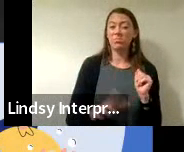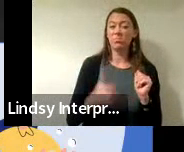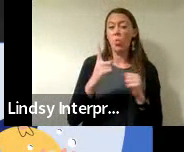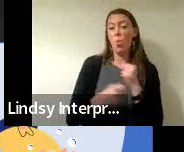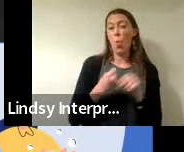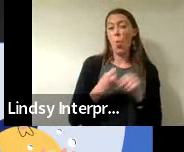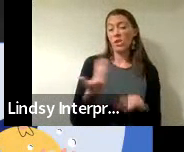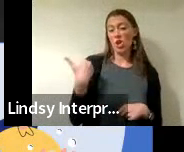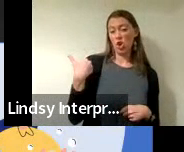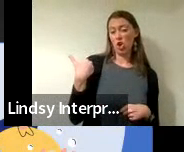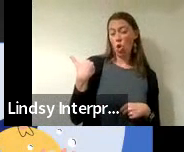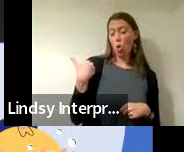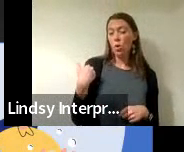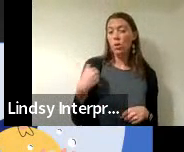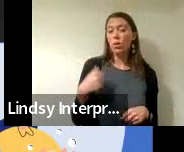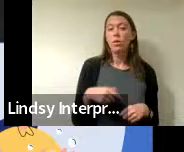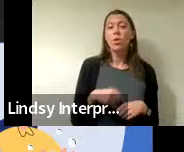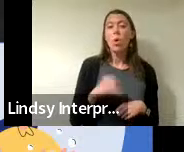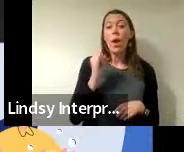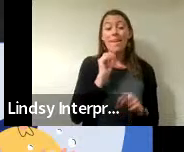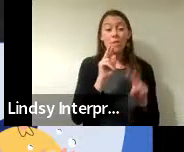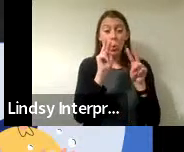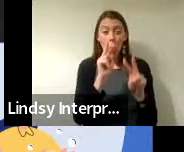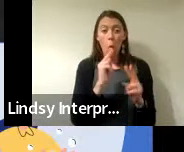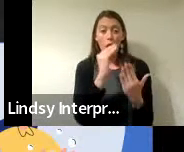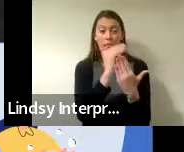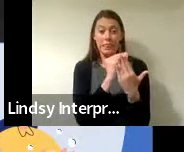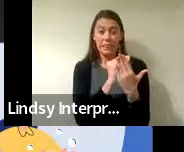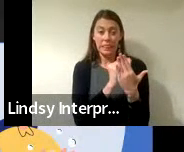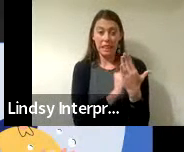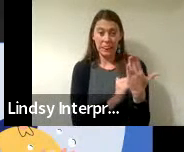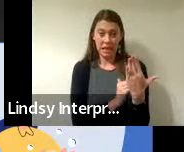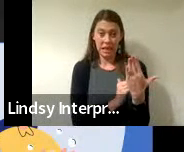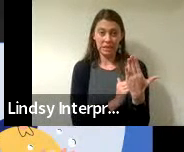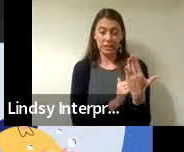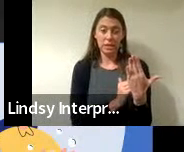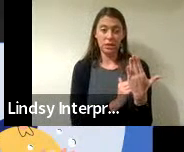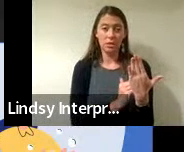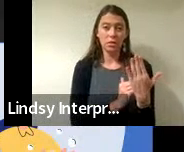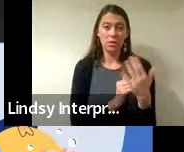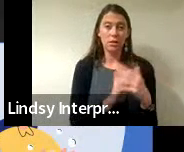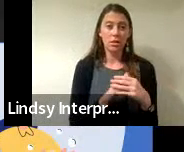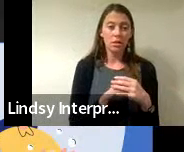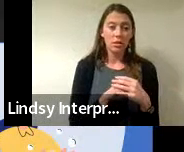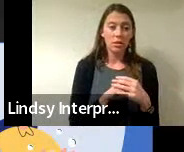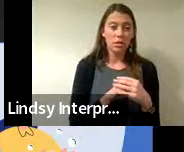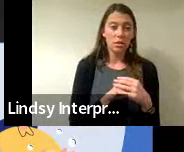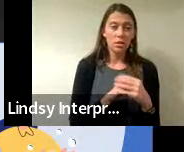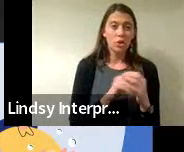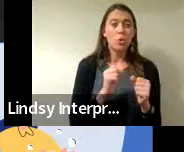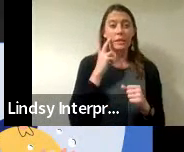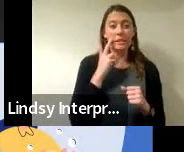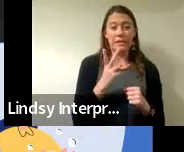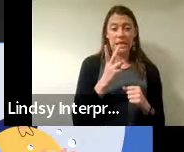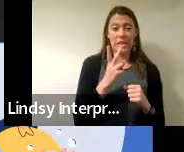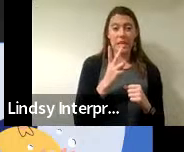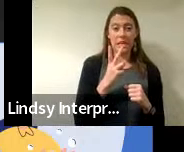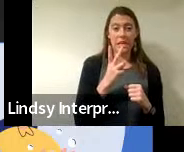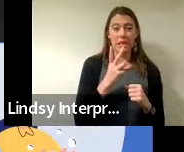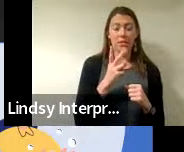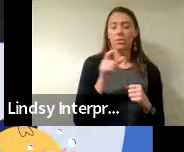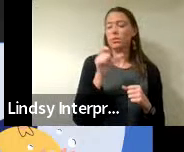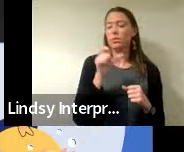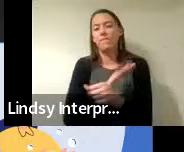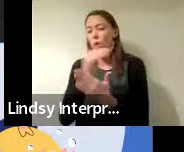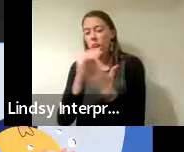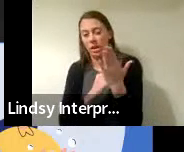you're familiar with these. We did our, in terms of prevention. And again, this is not the entire list of actions, but I wanted to